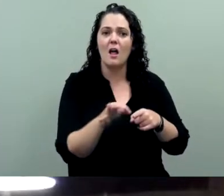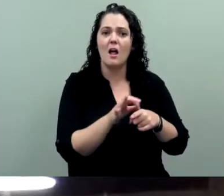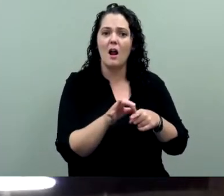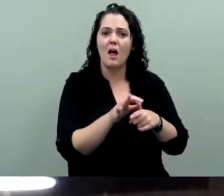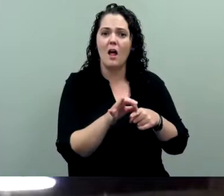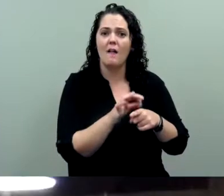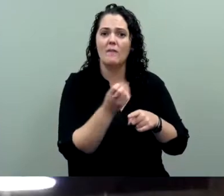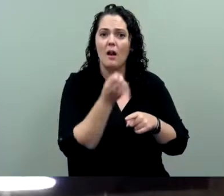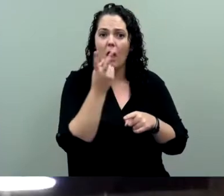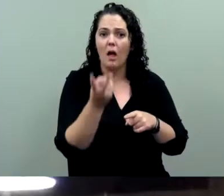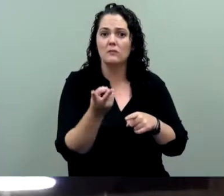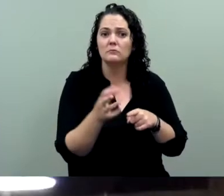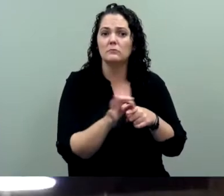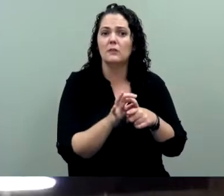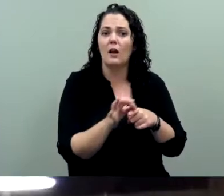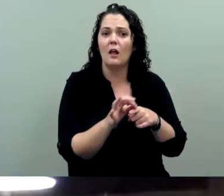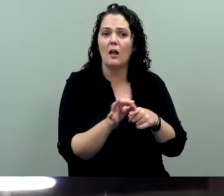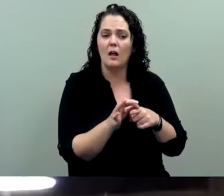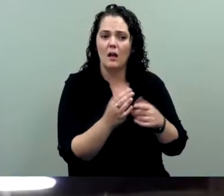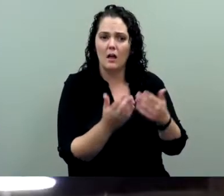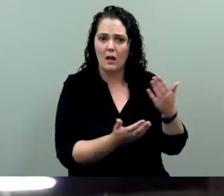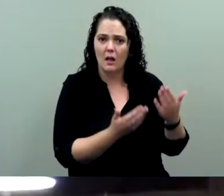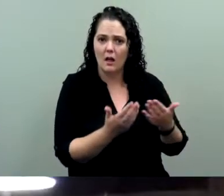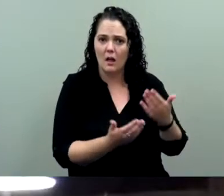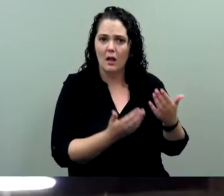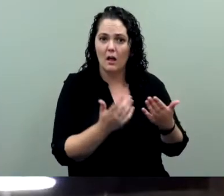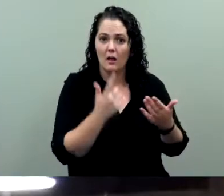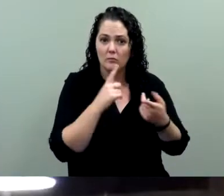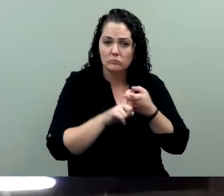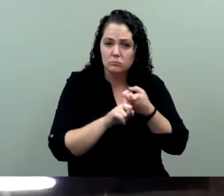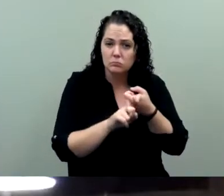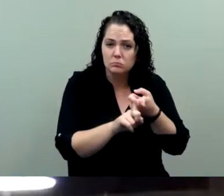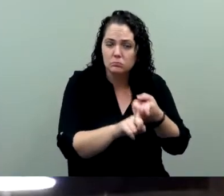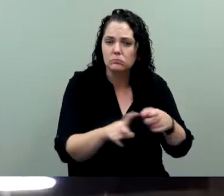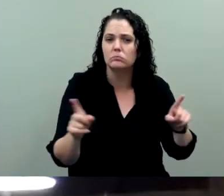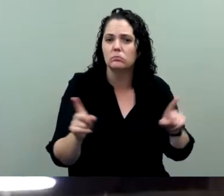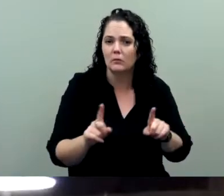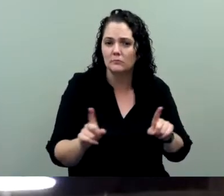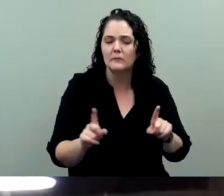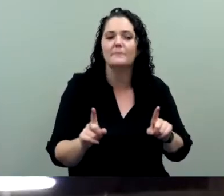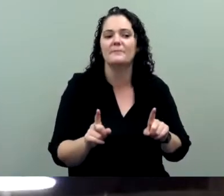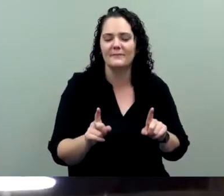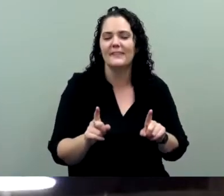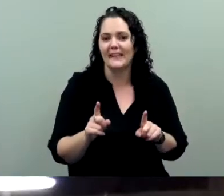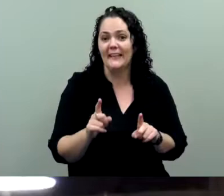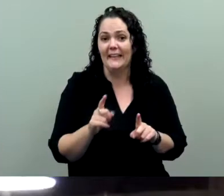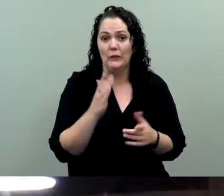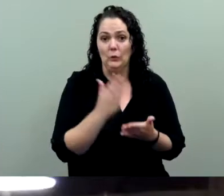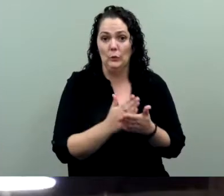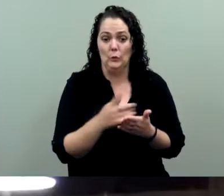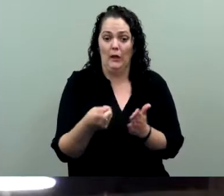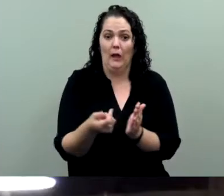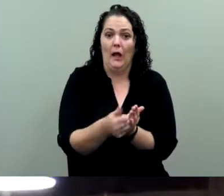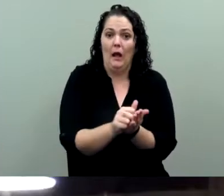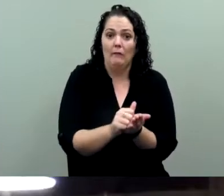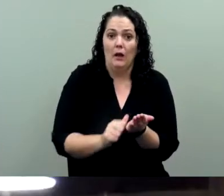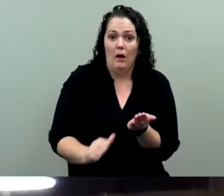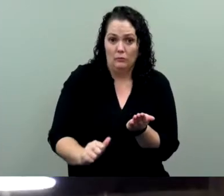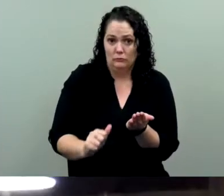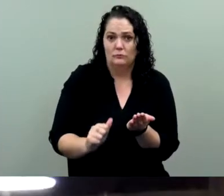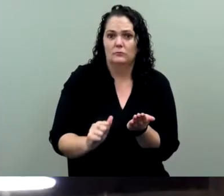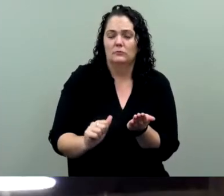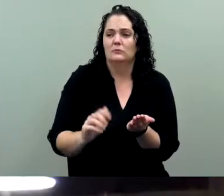They're fantastic. There are documents that have been written in these inks. You know, avocados were first described by the Europeans when they visited the